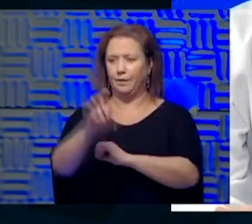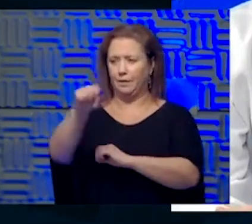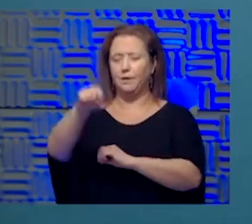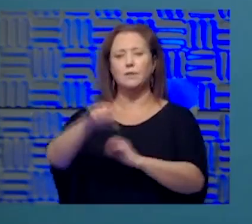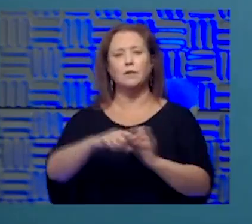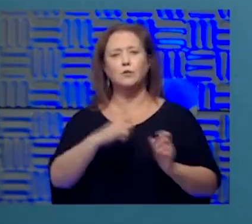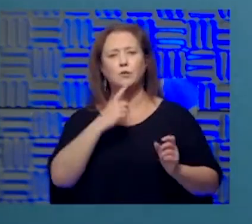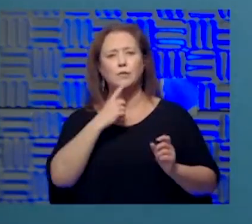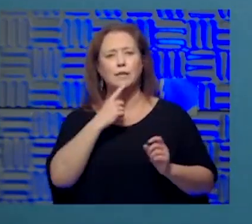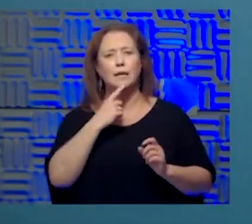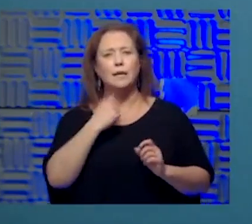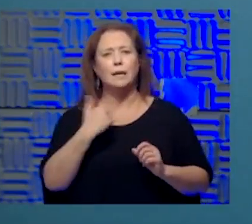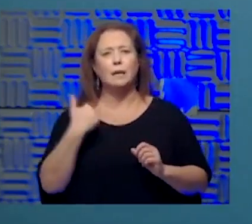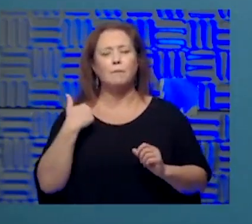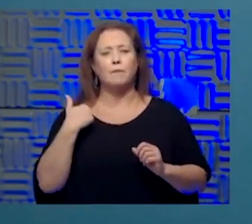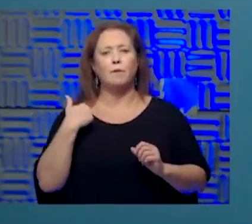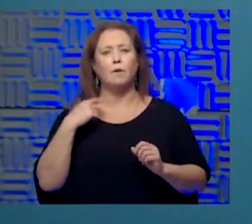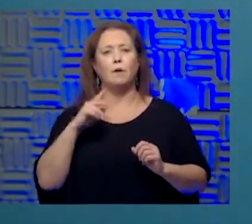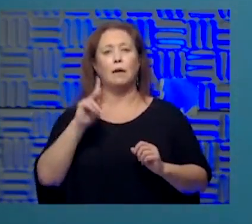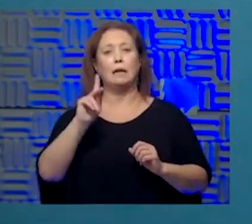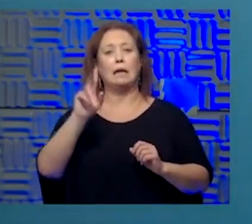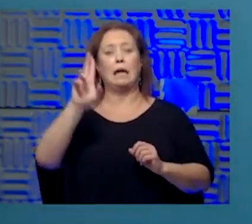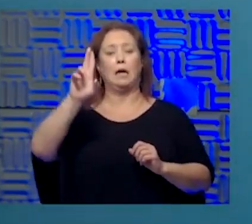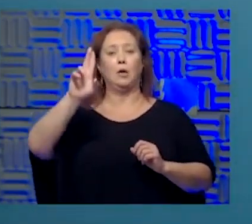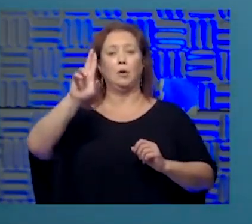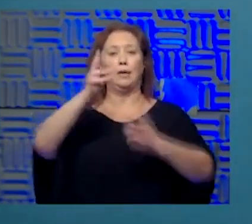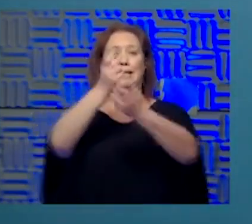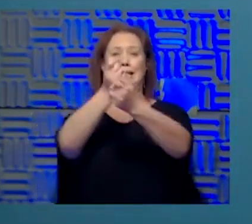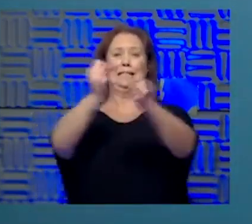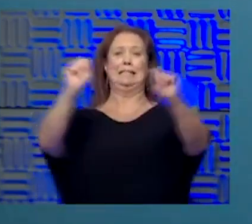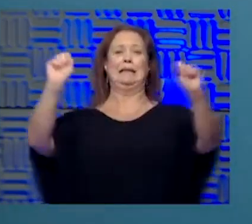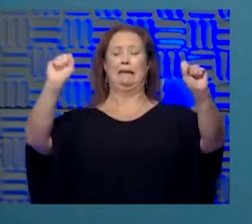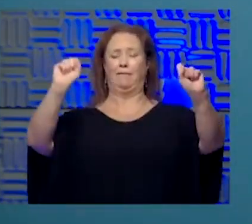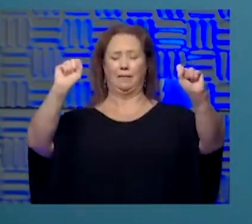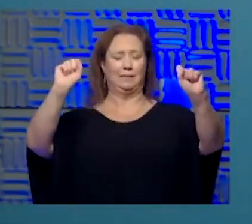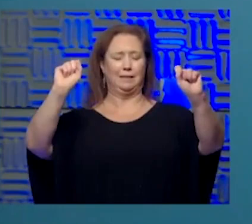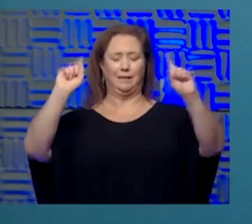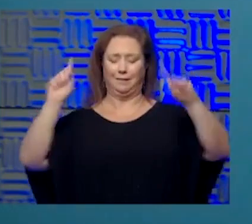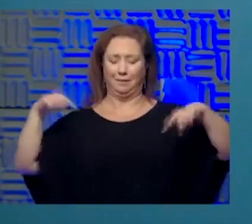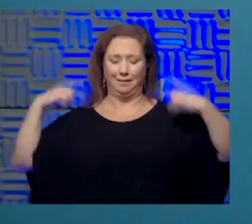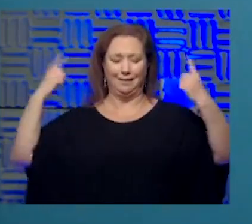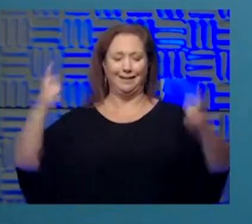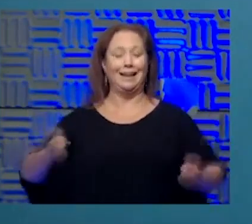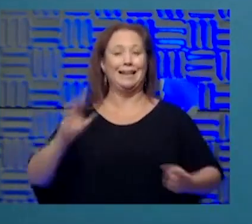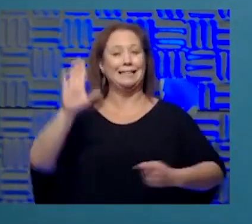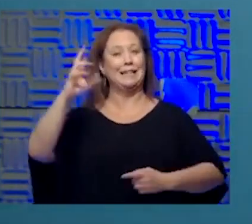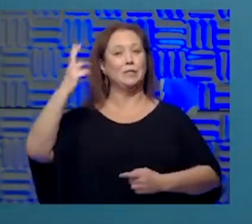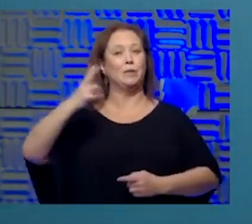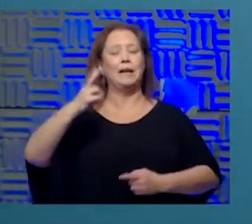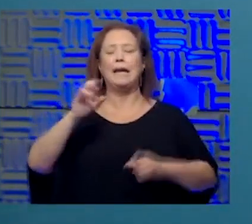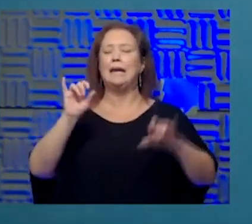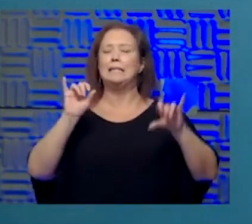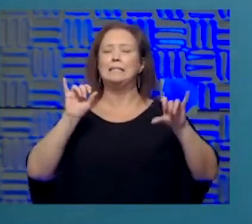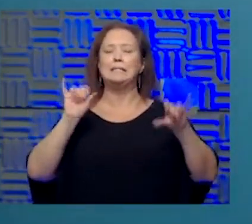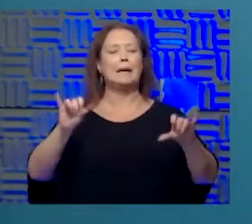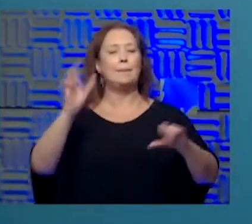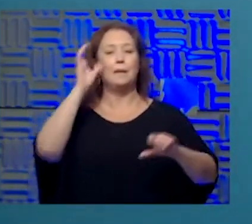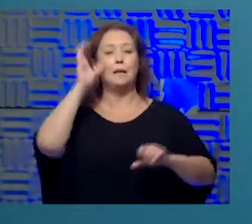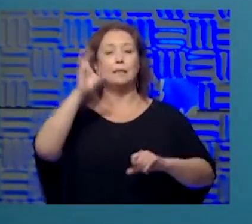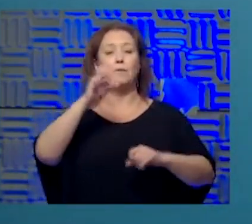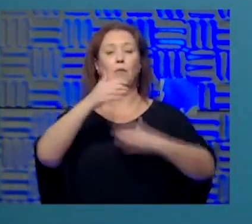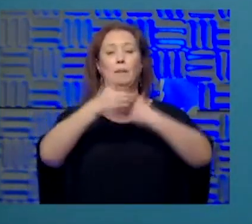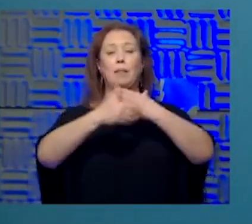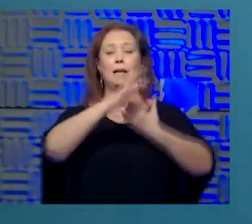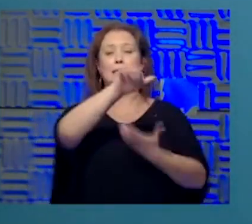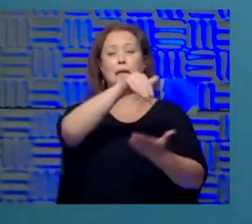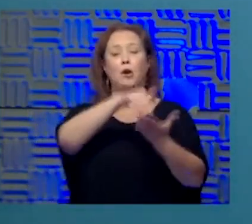mentioned earlier that KU is probably the safest it's ever been. And that's the same for the blood center, and that's the same for our blood drives.